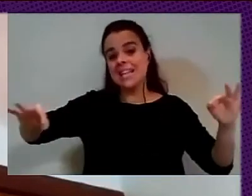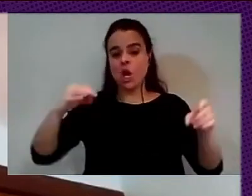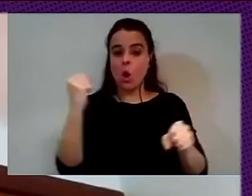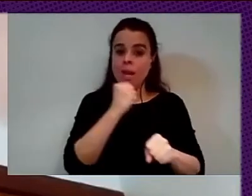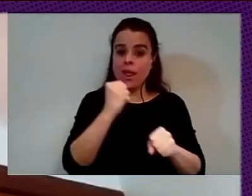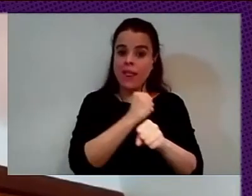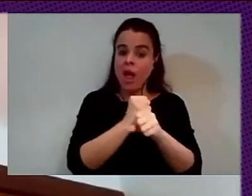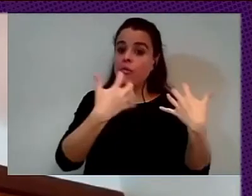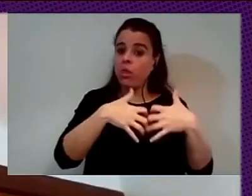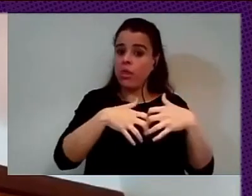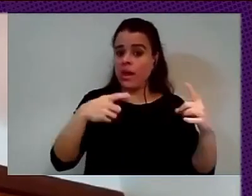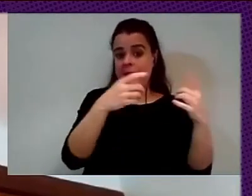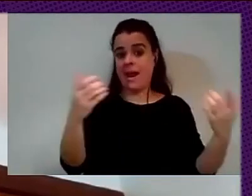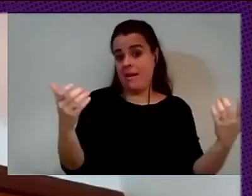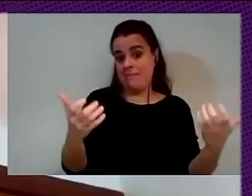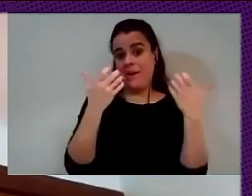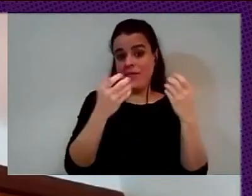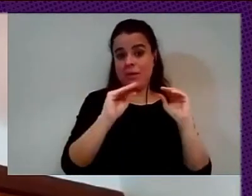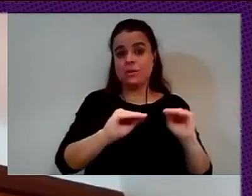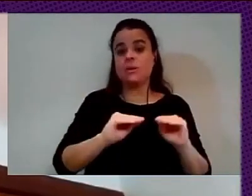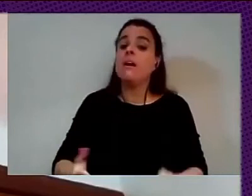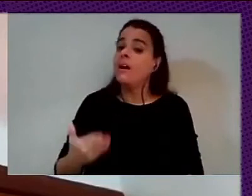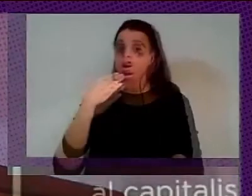time. Hopefully we'll keep in touch.